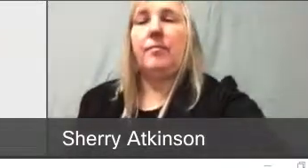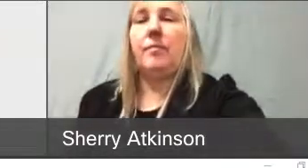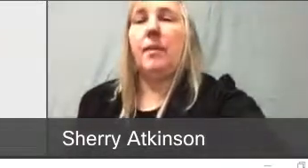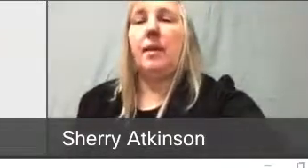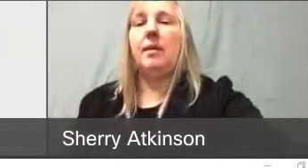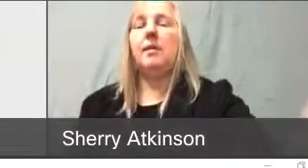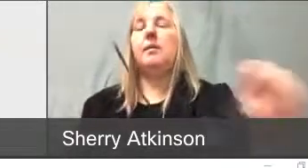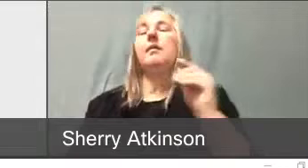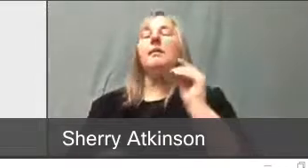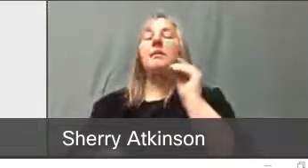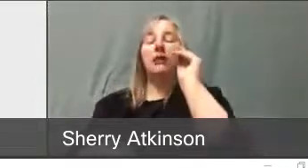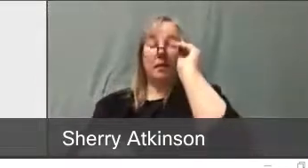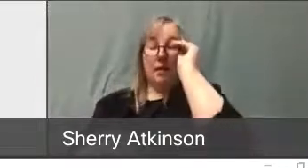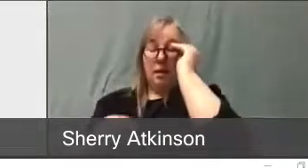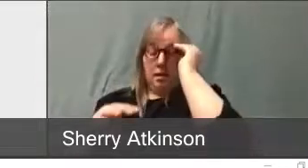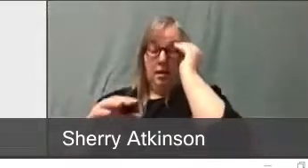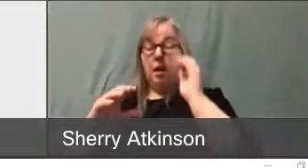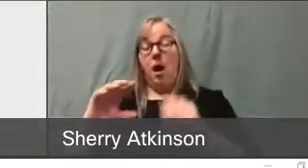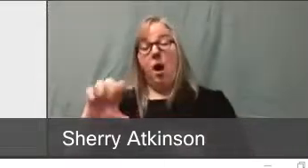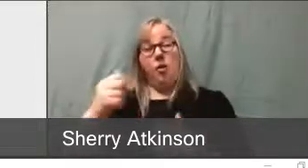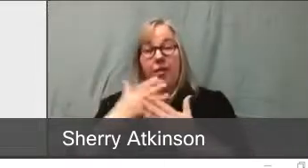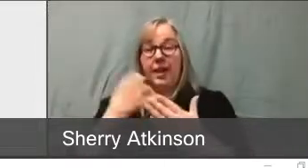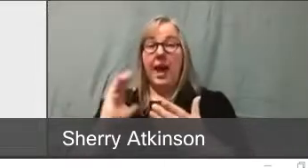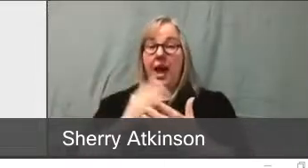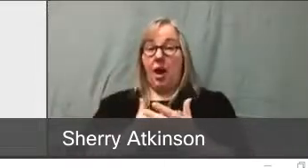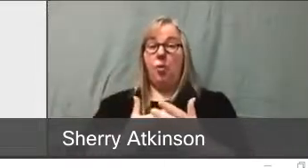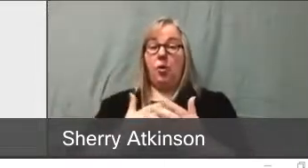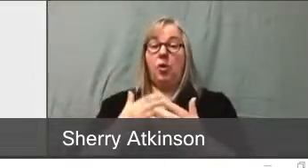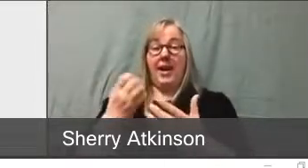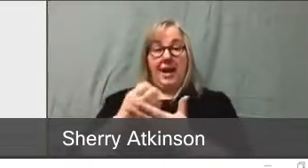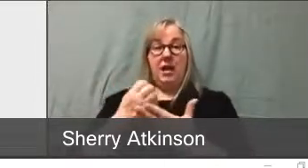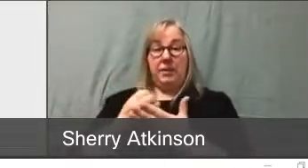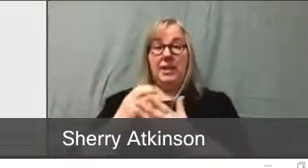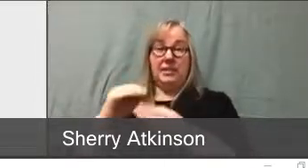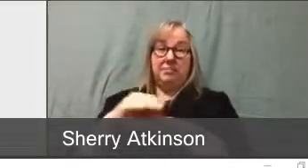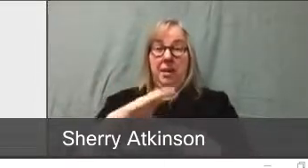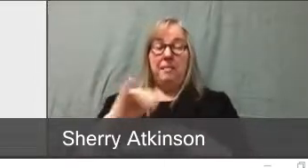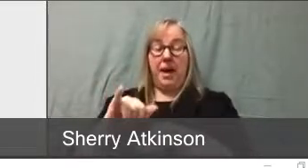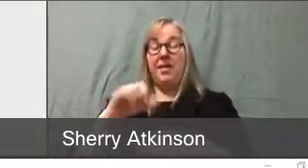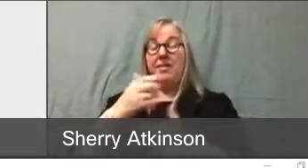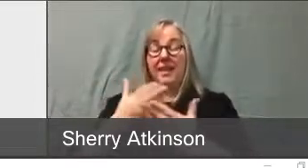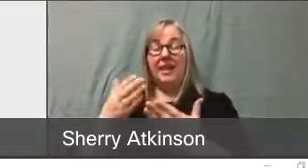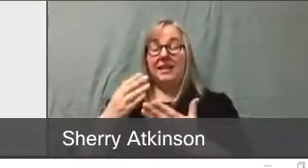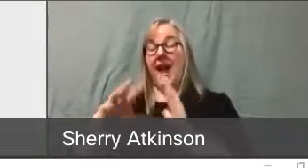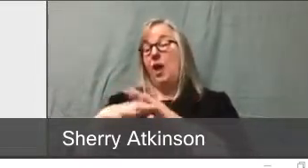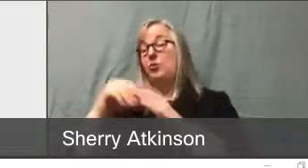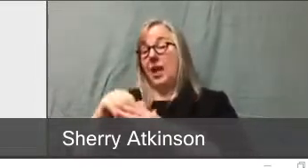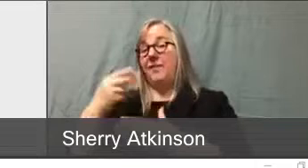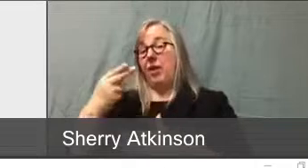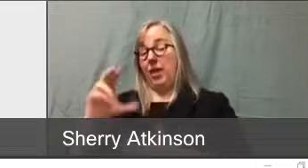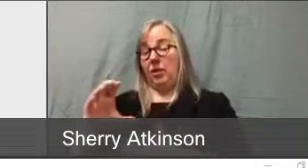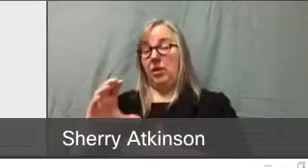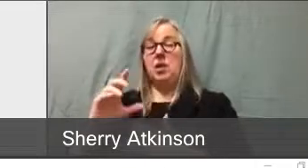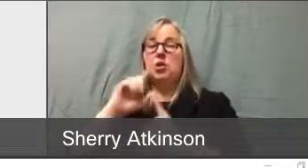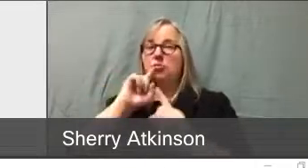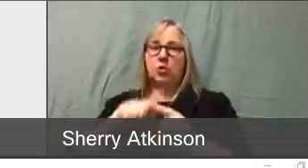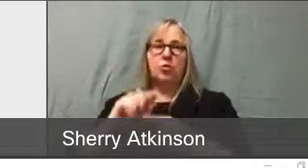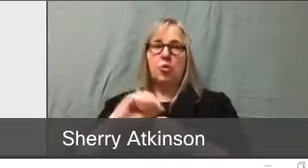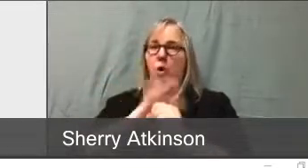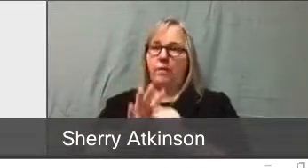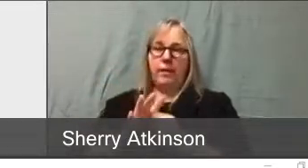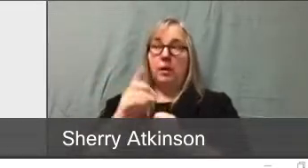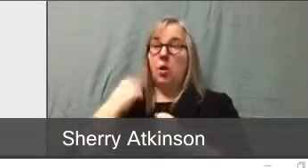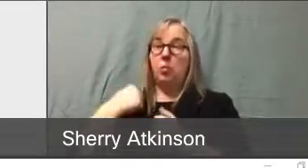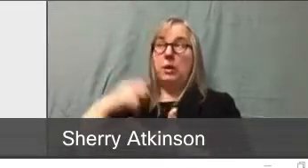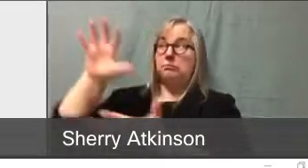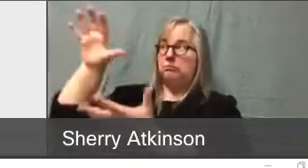outside of Howard County. The response of the federal government to COVID. We got a decent amount